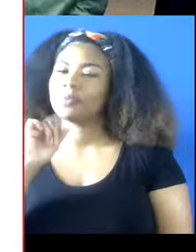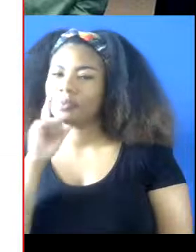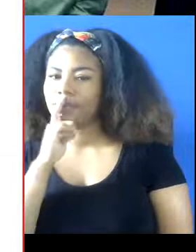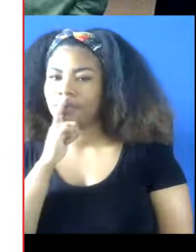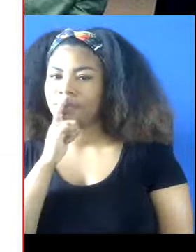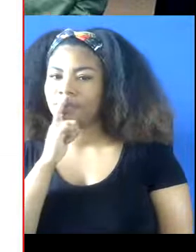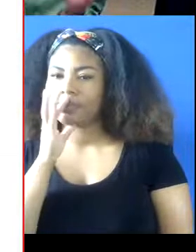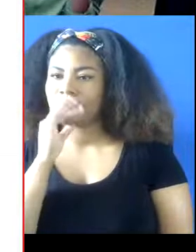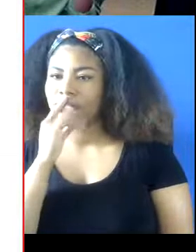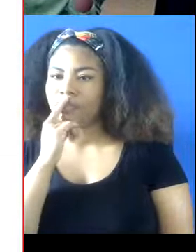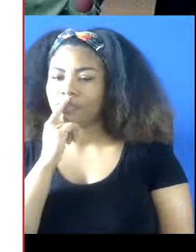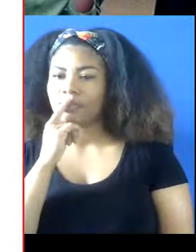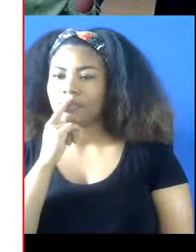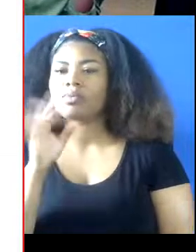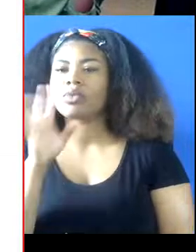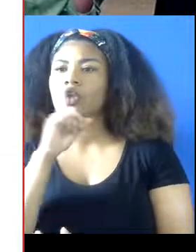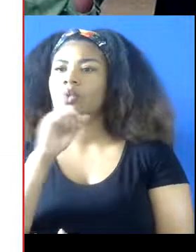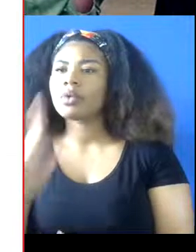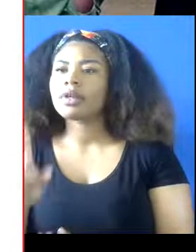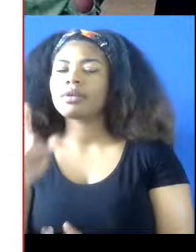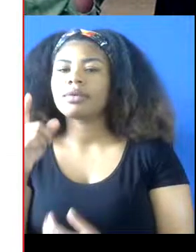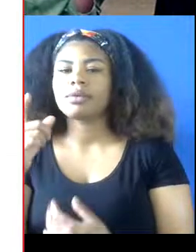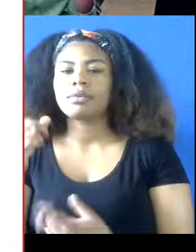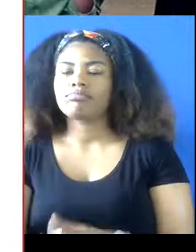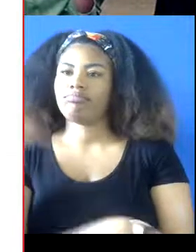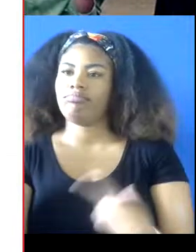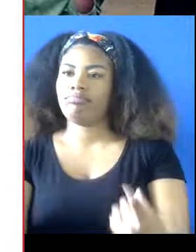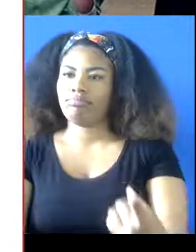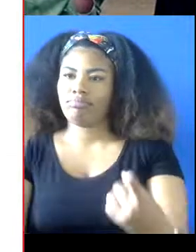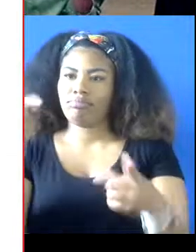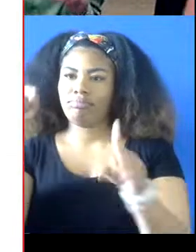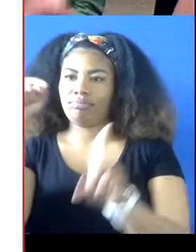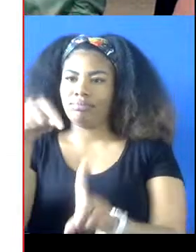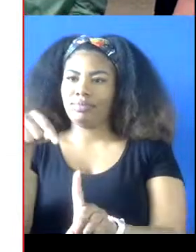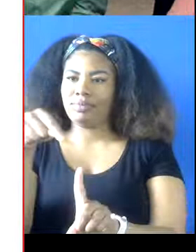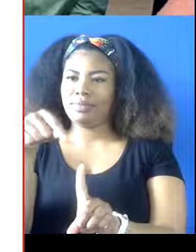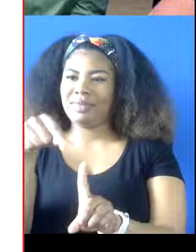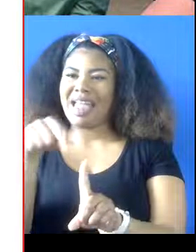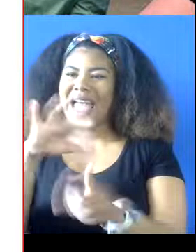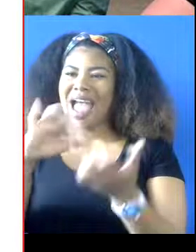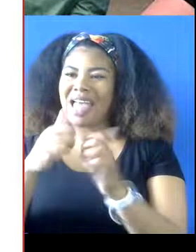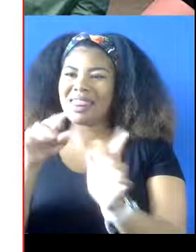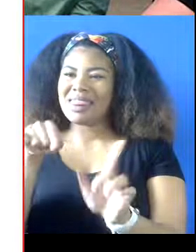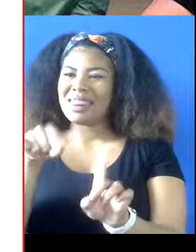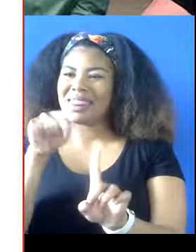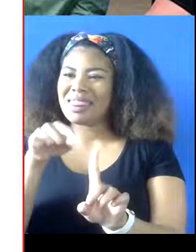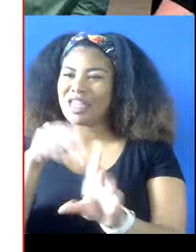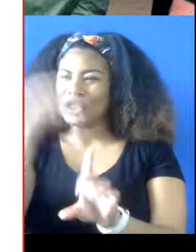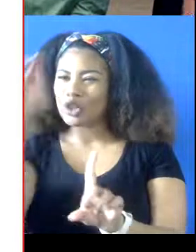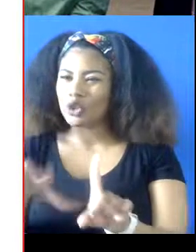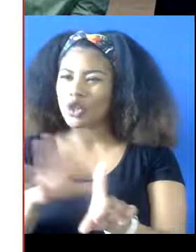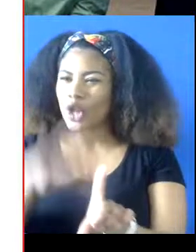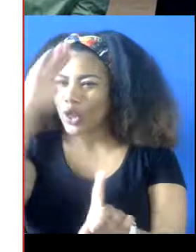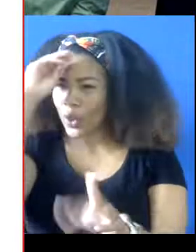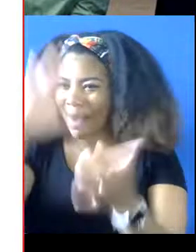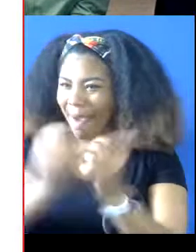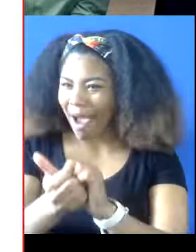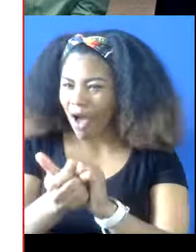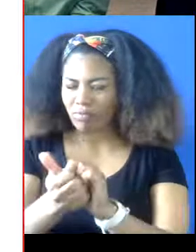identifying a particular student's learning style, right? And we've done all kinds of